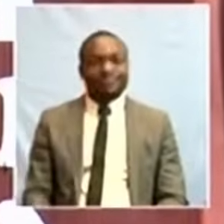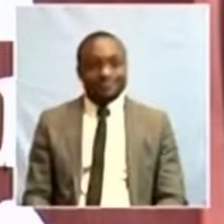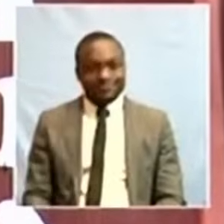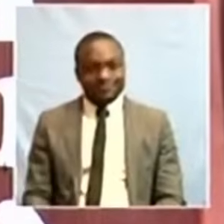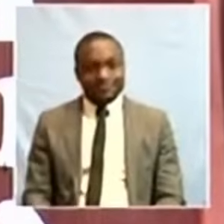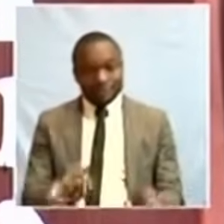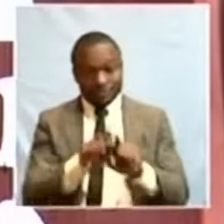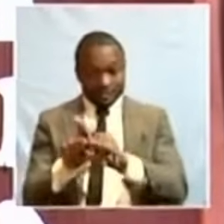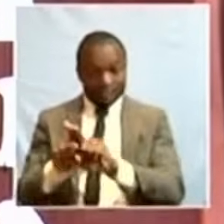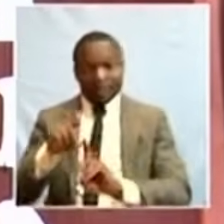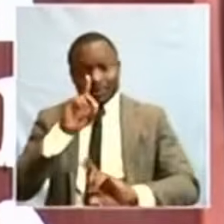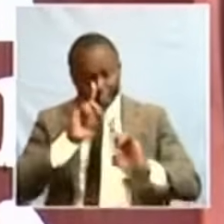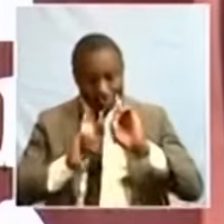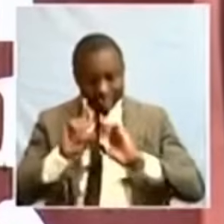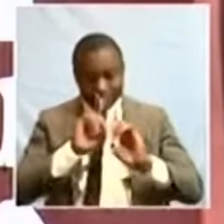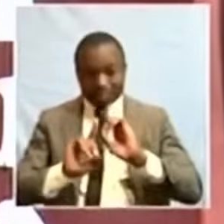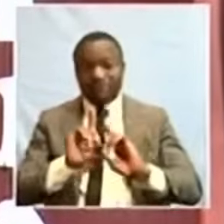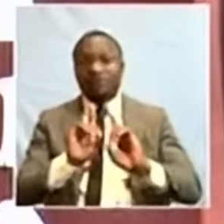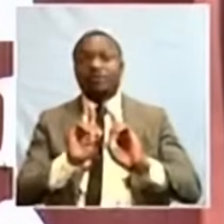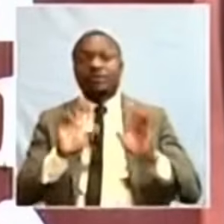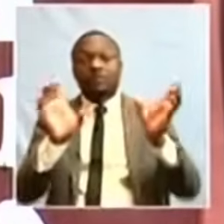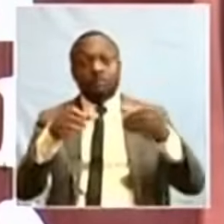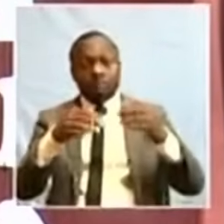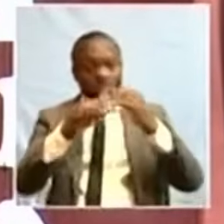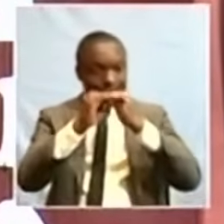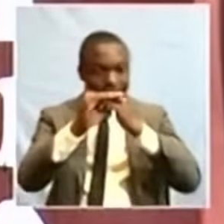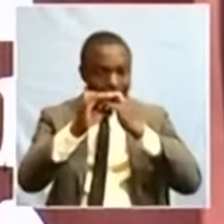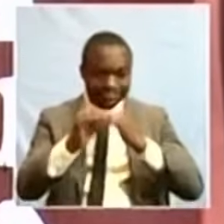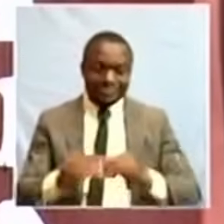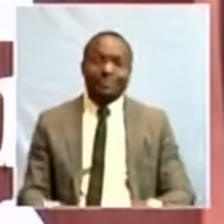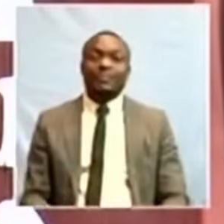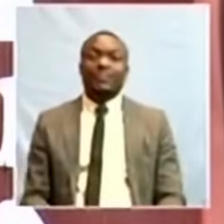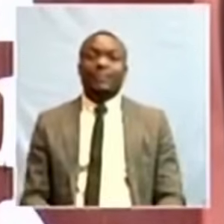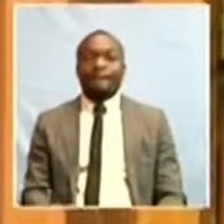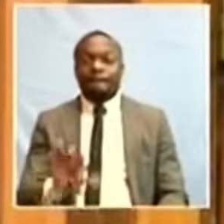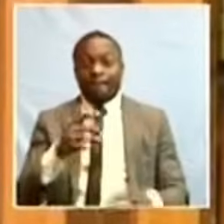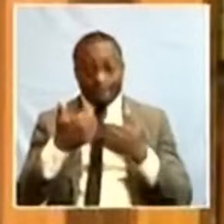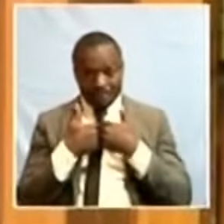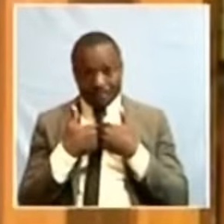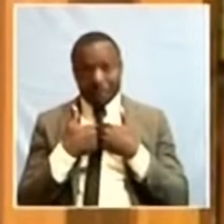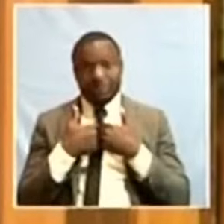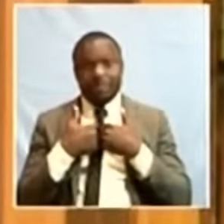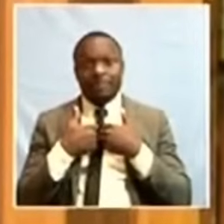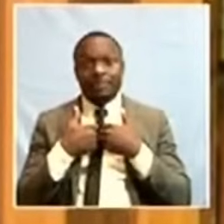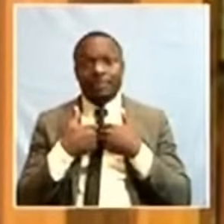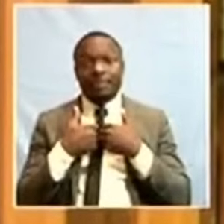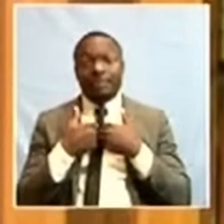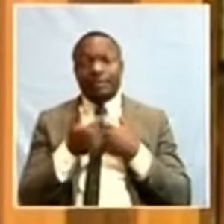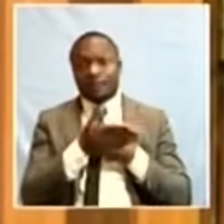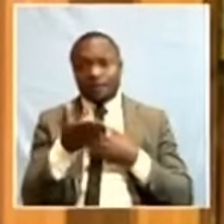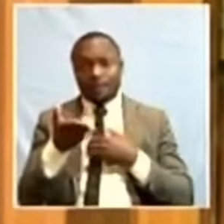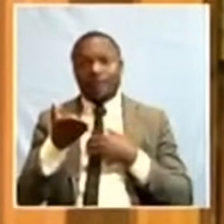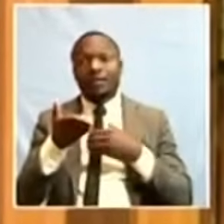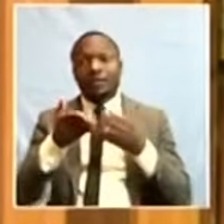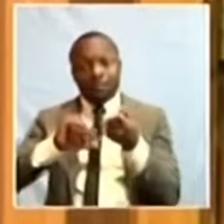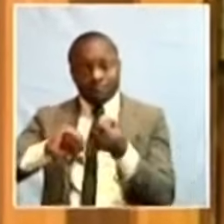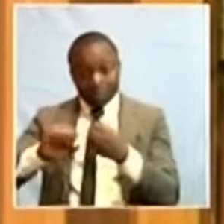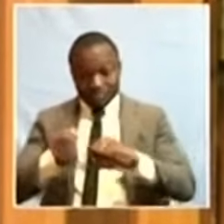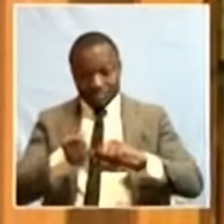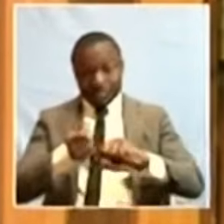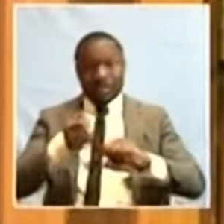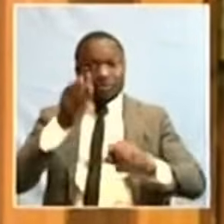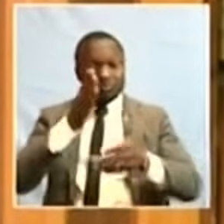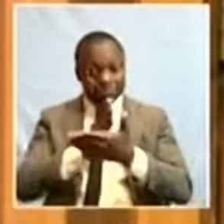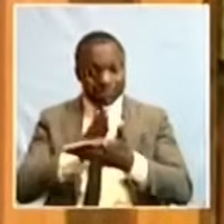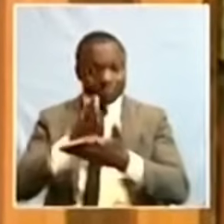2024 also is expected to be considered at committee stage. And we also have the Anti-Terrorism and